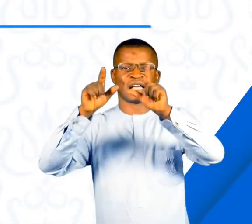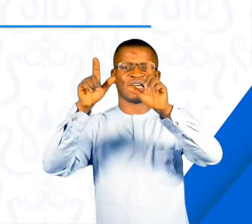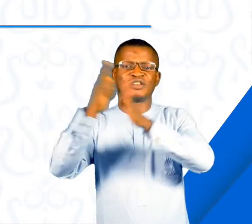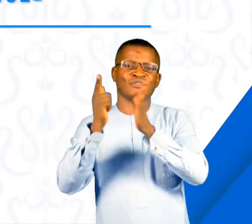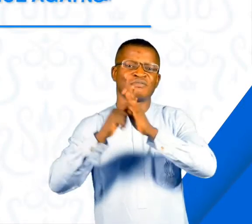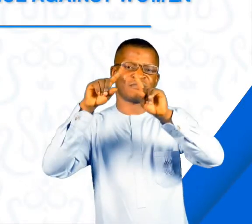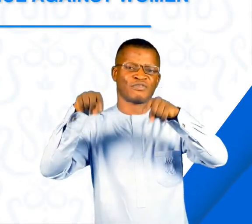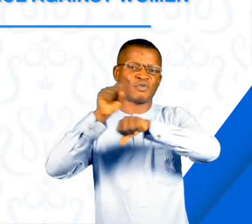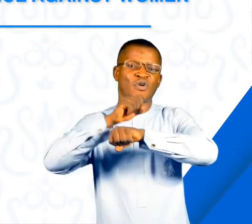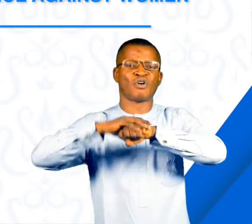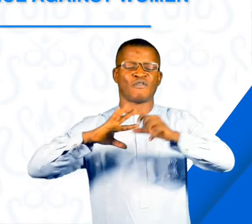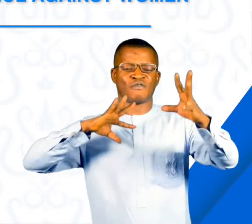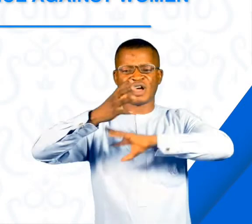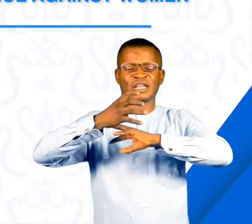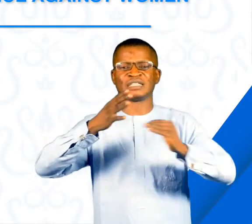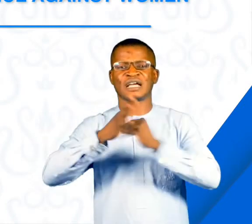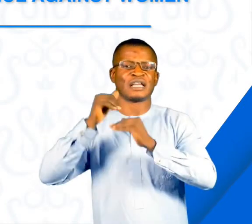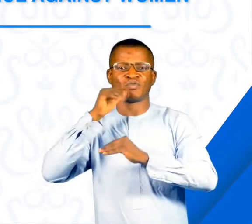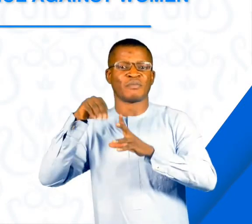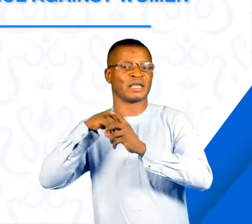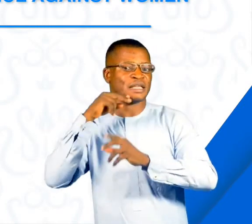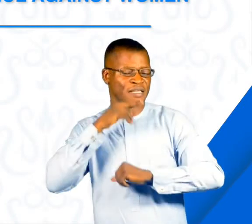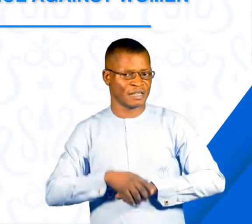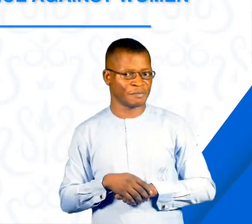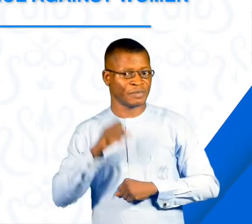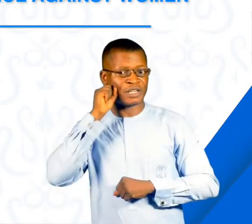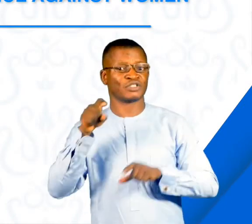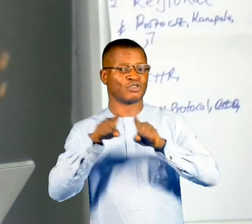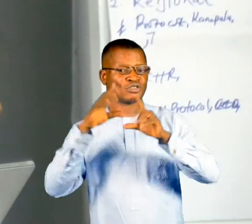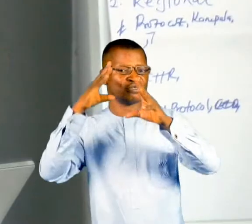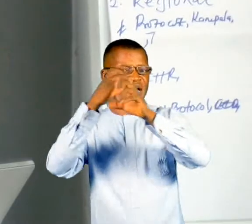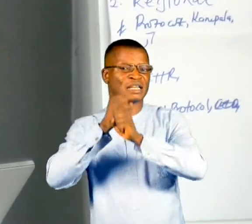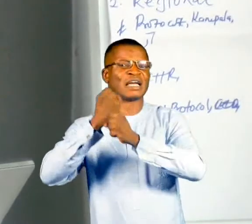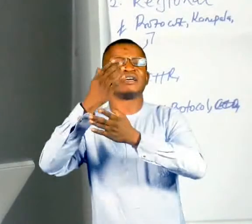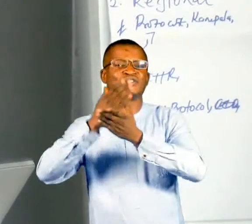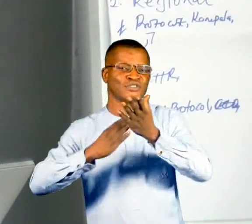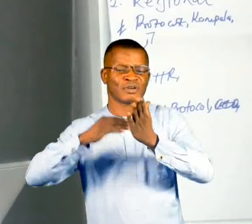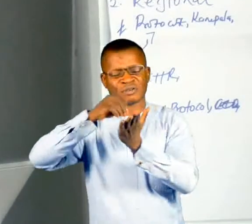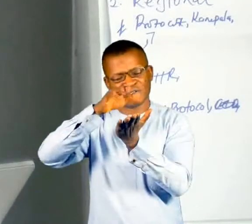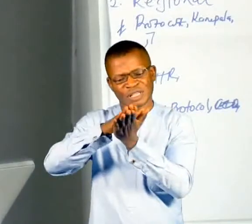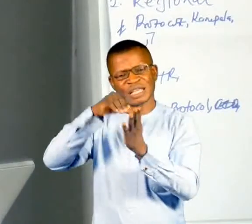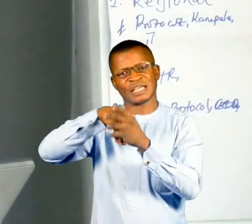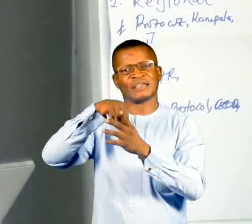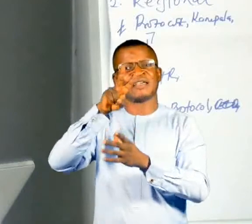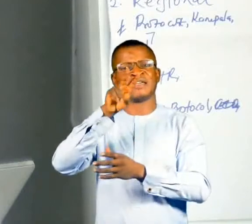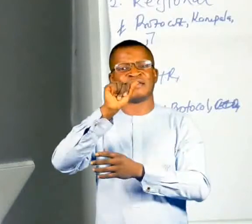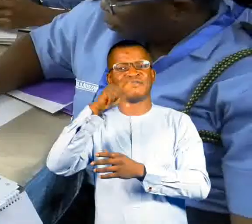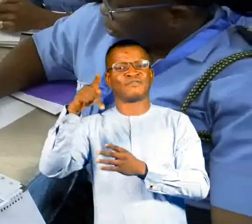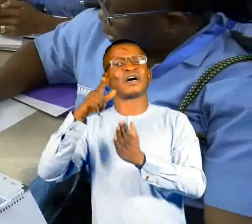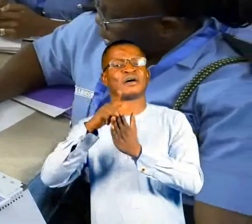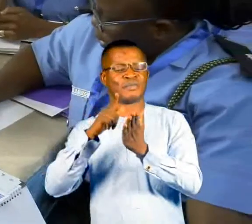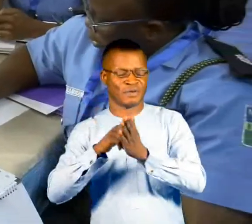definitions, and legal framework of violence against women in Nigeria. She also highlighted the provisions of the Violence